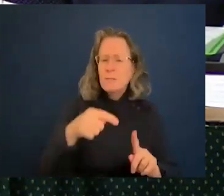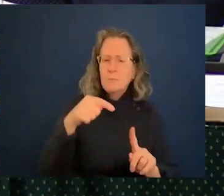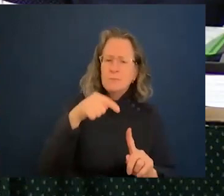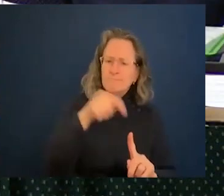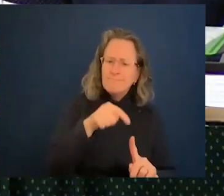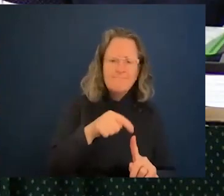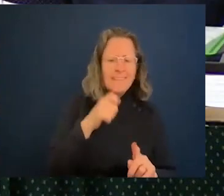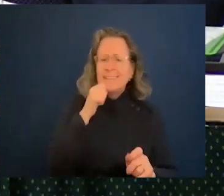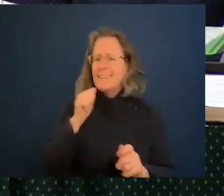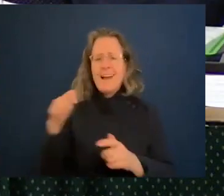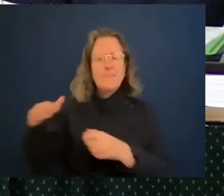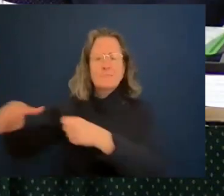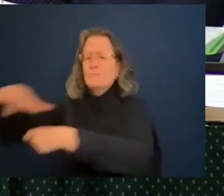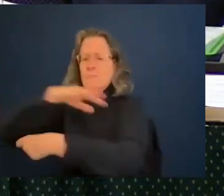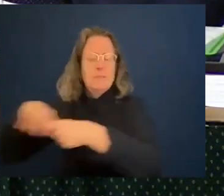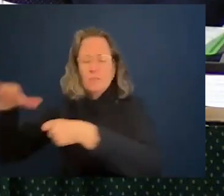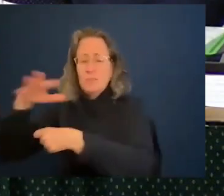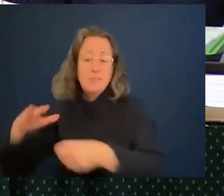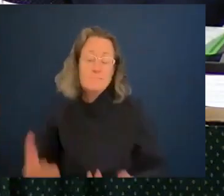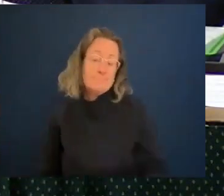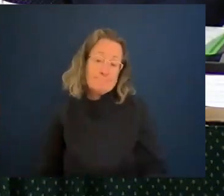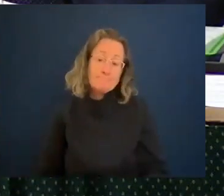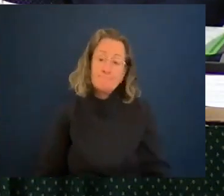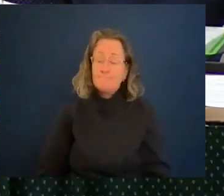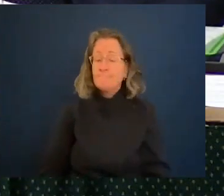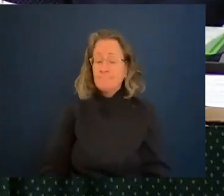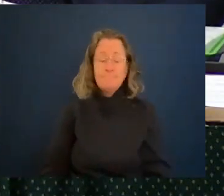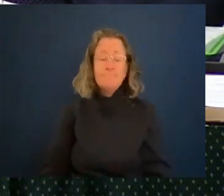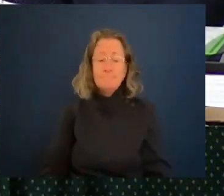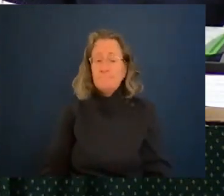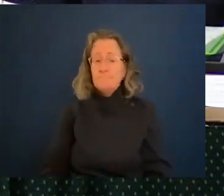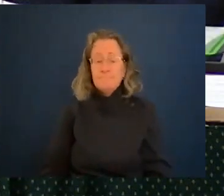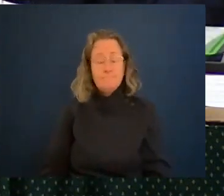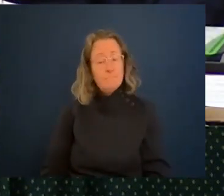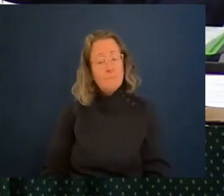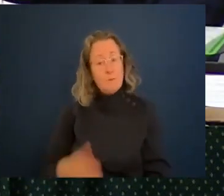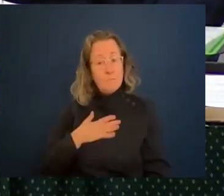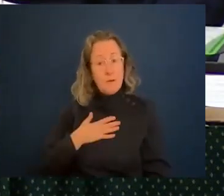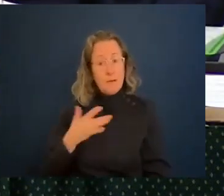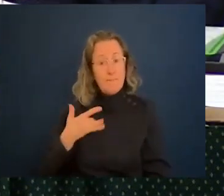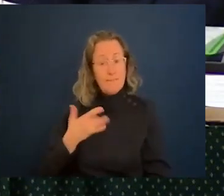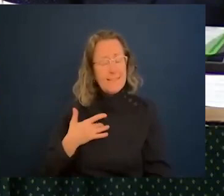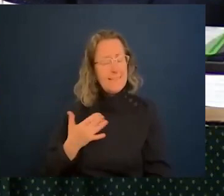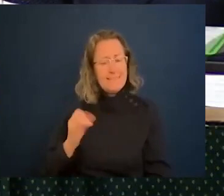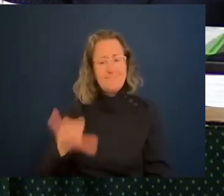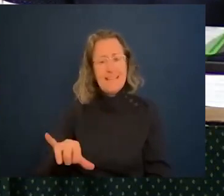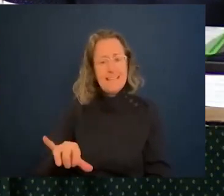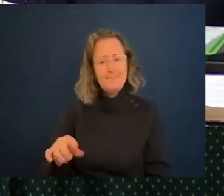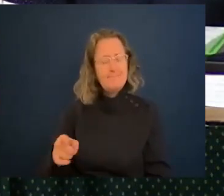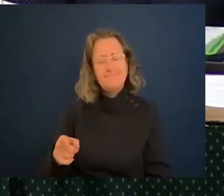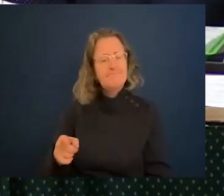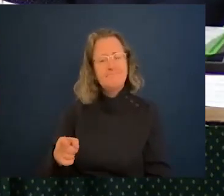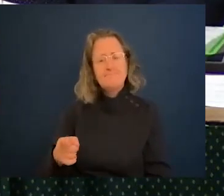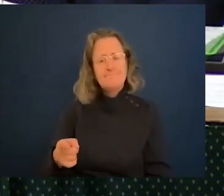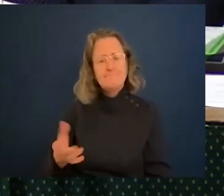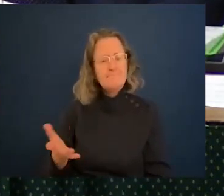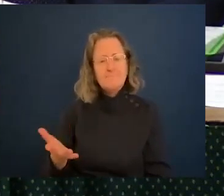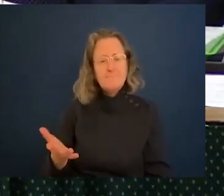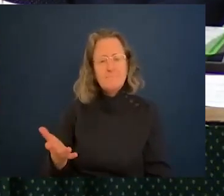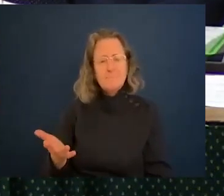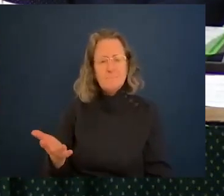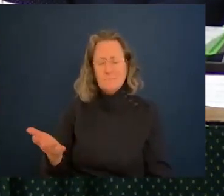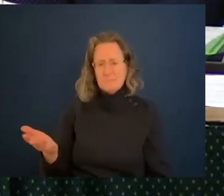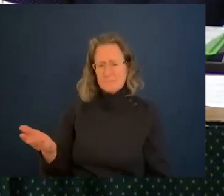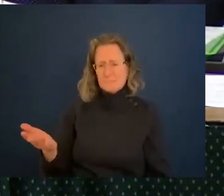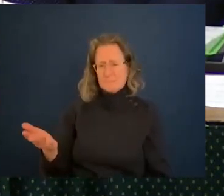report um so I think we have to really look closely at that is it a political